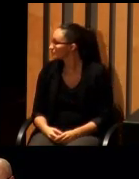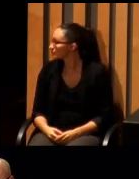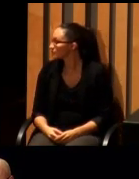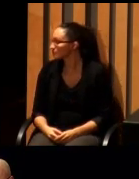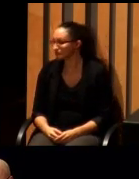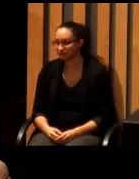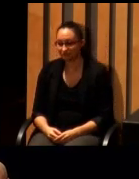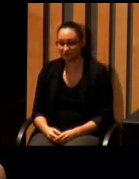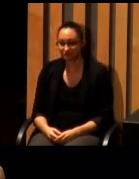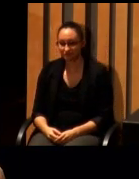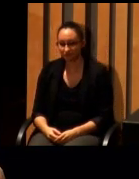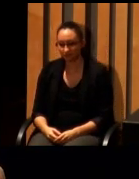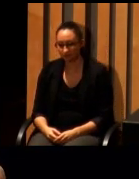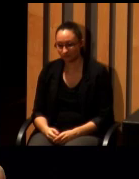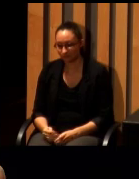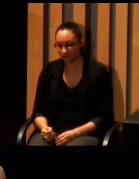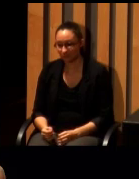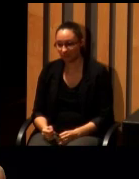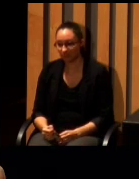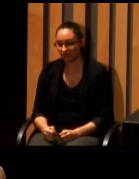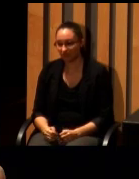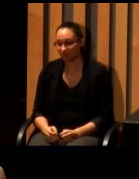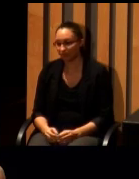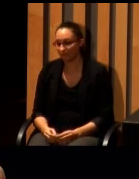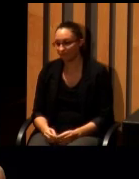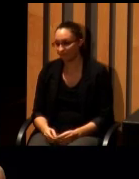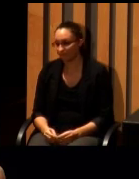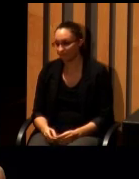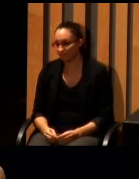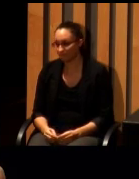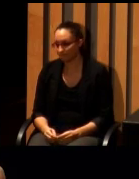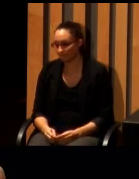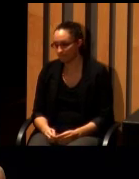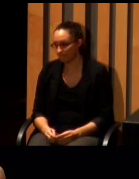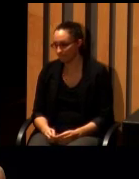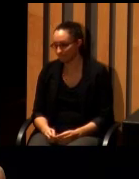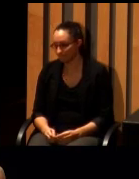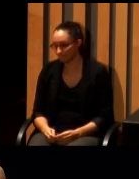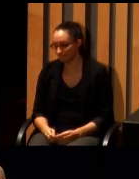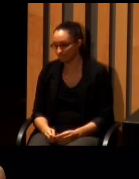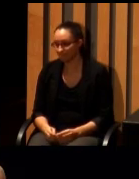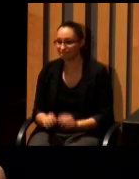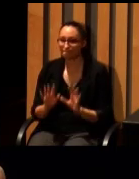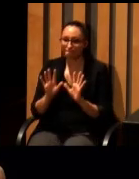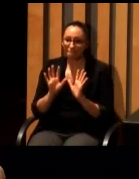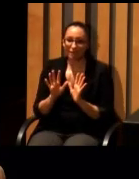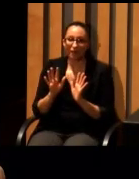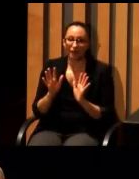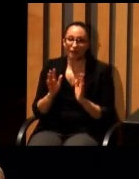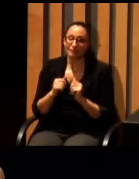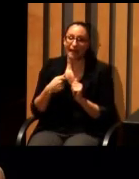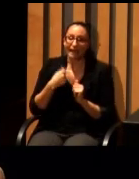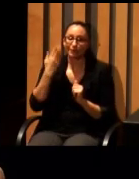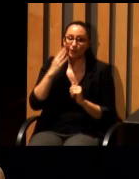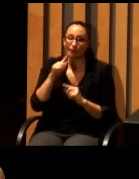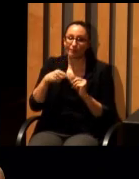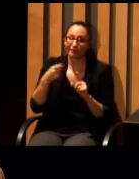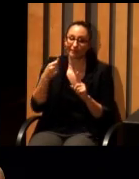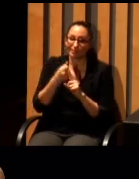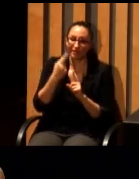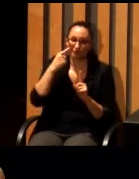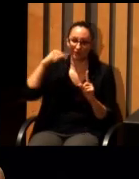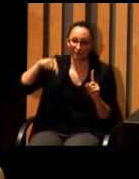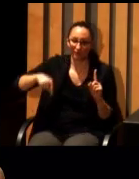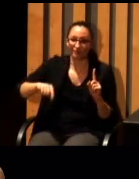I think one other thing that probably shouldn't be, I don't know how much of an impact it has, and I think time will tell, is